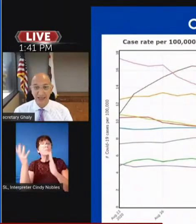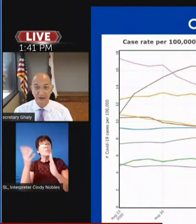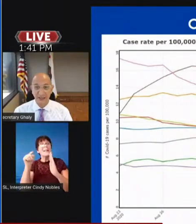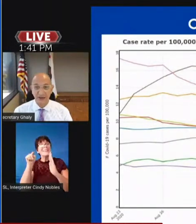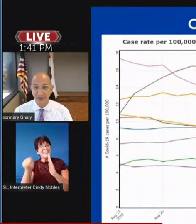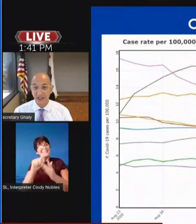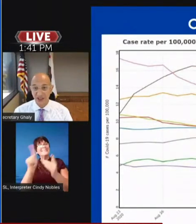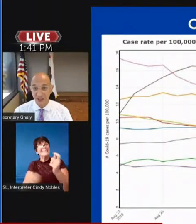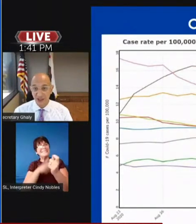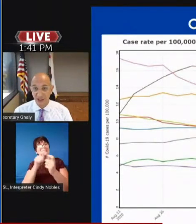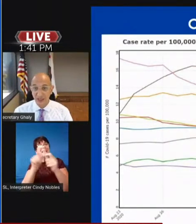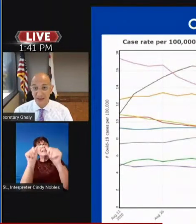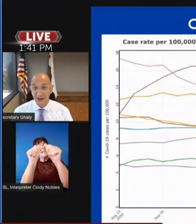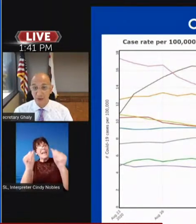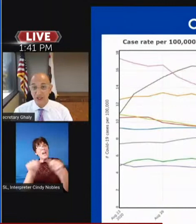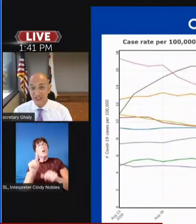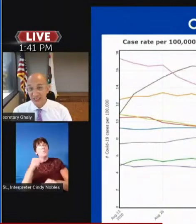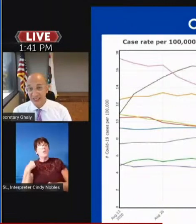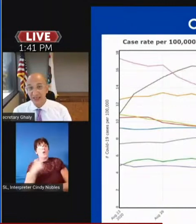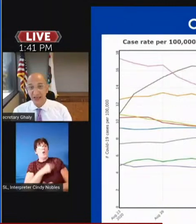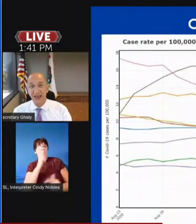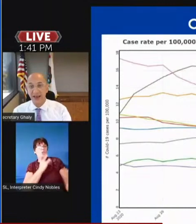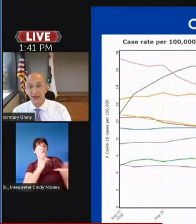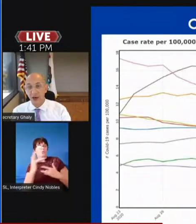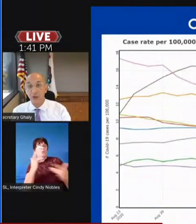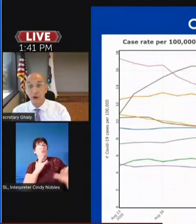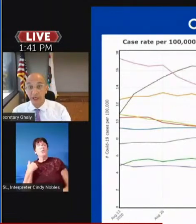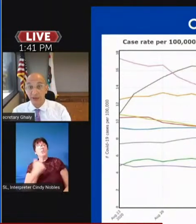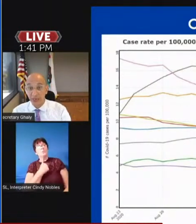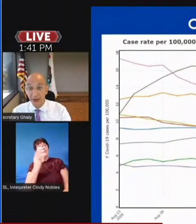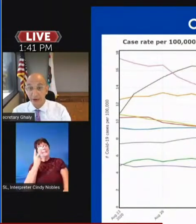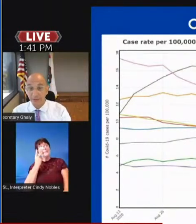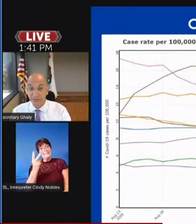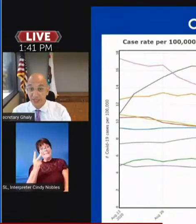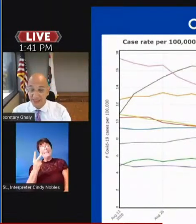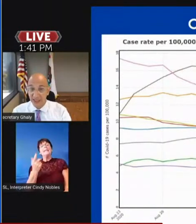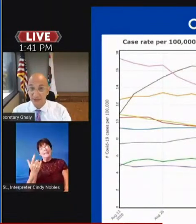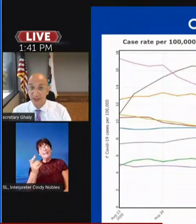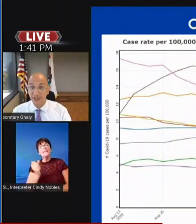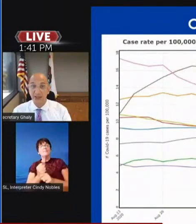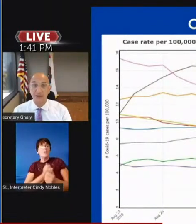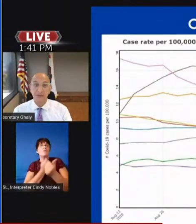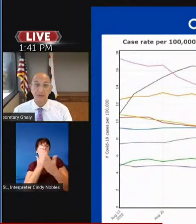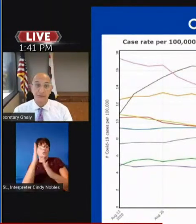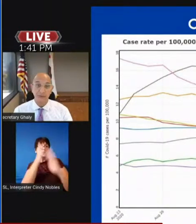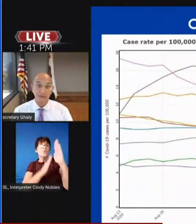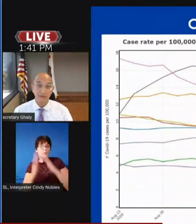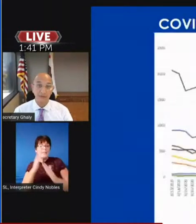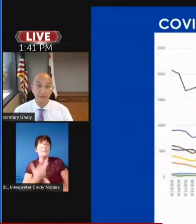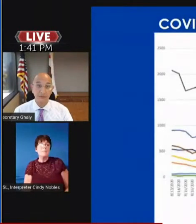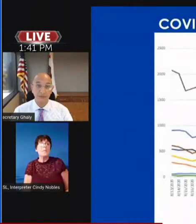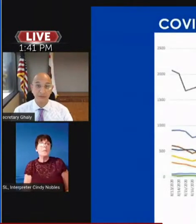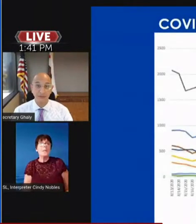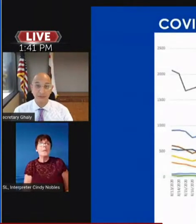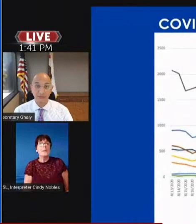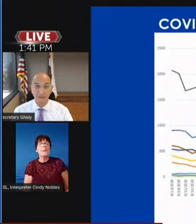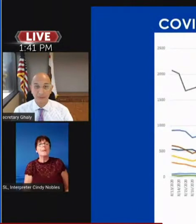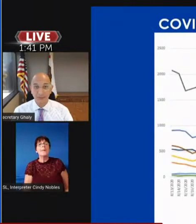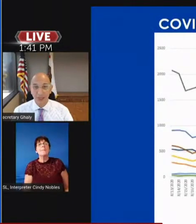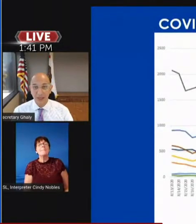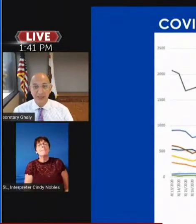exactly the areas of concern that we're seeing and are worried about. Next slide, please.